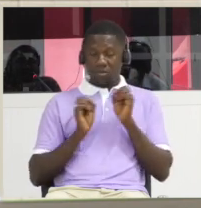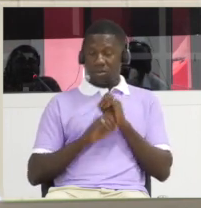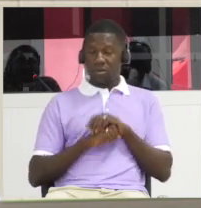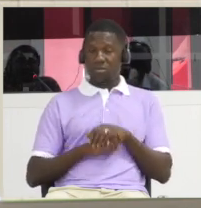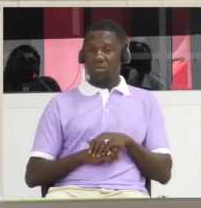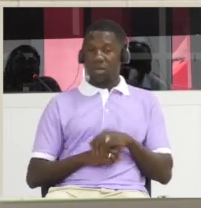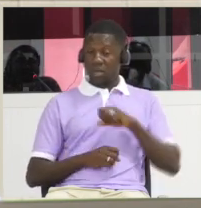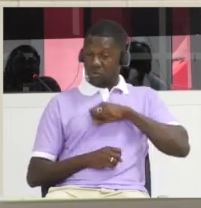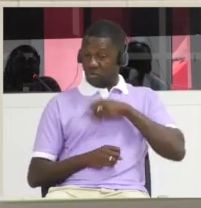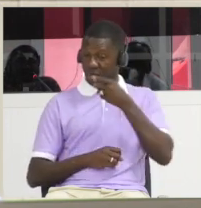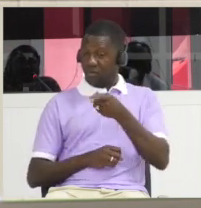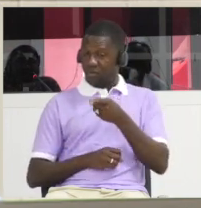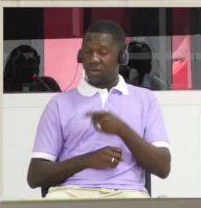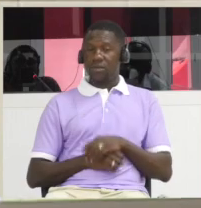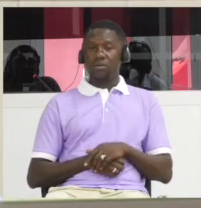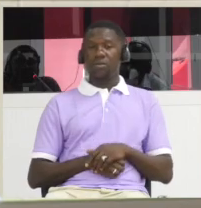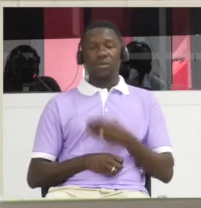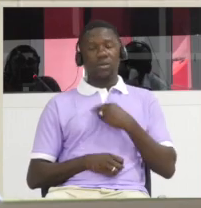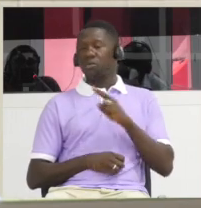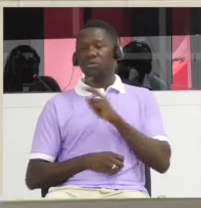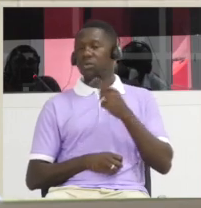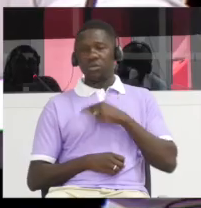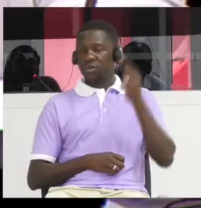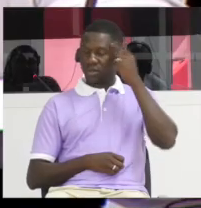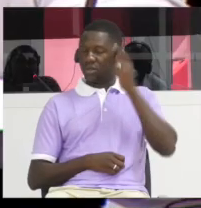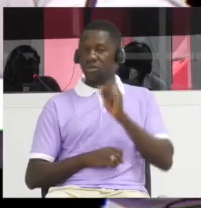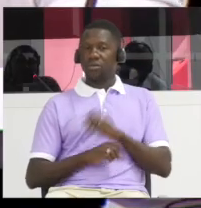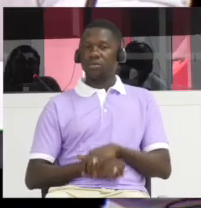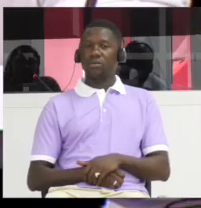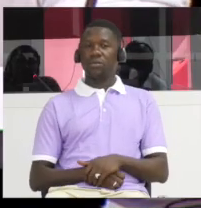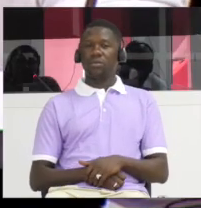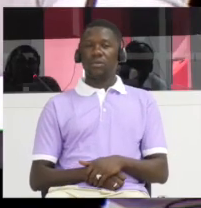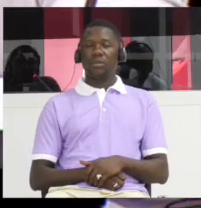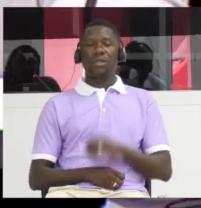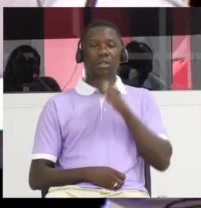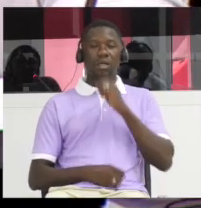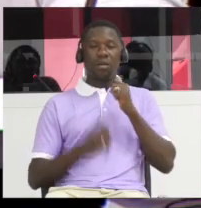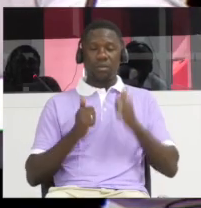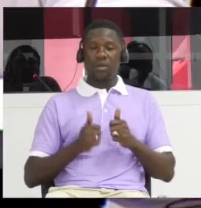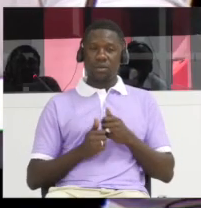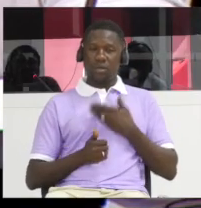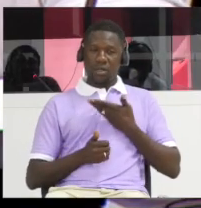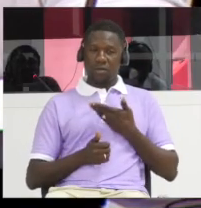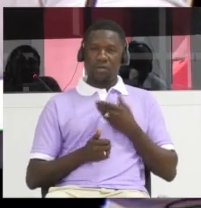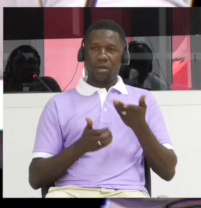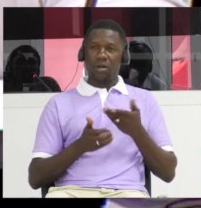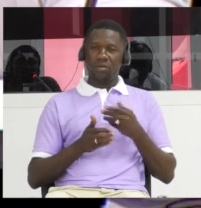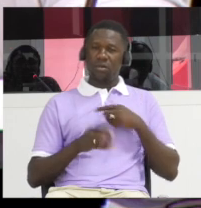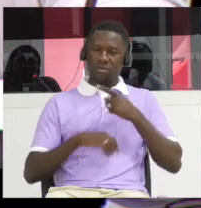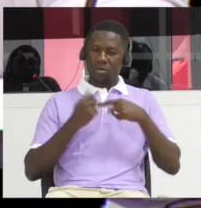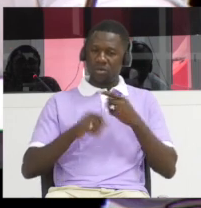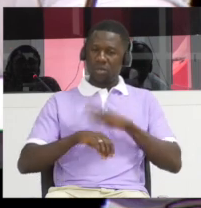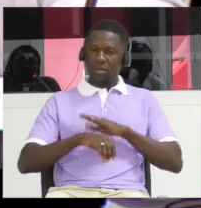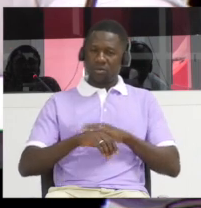for the witness. It's time for the break period. Perhaps maybe in view of the fact that